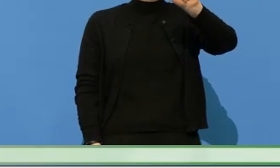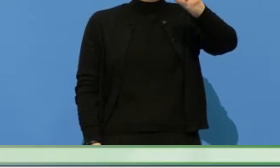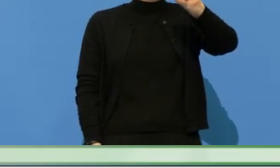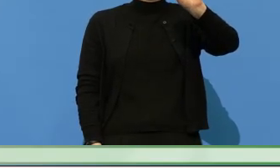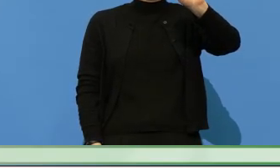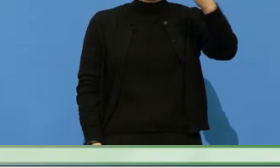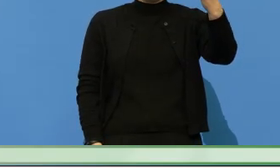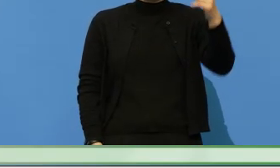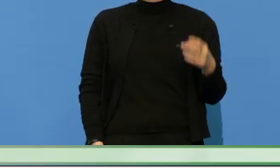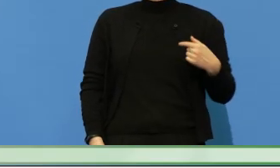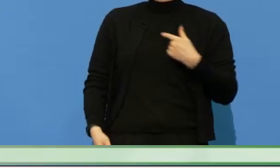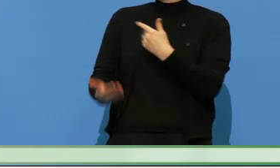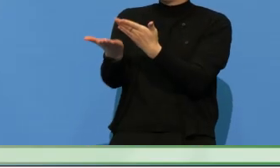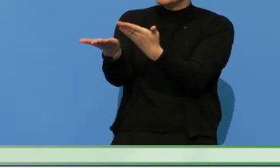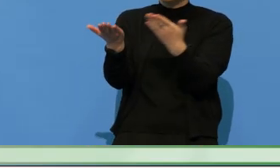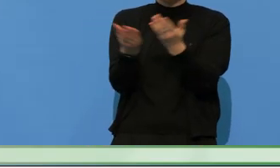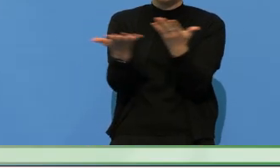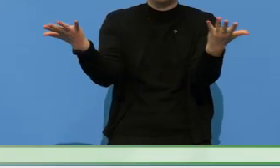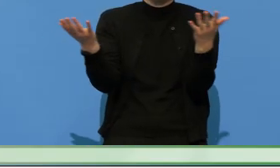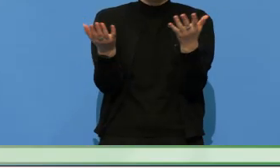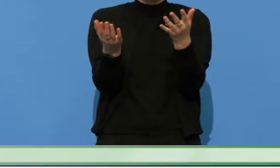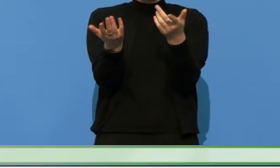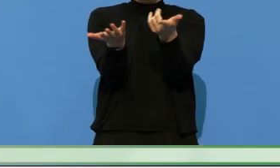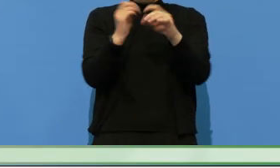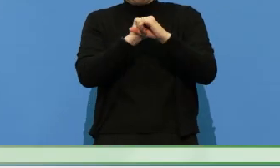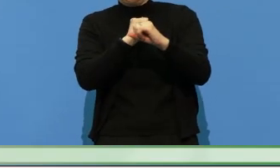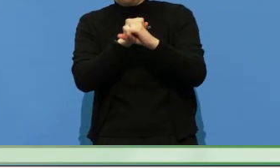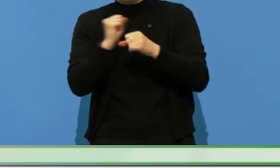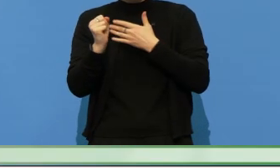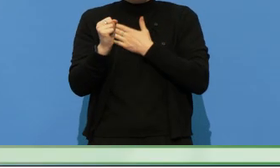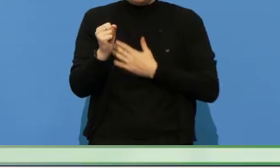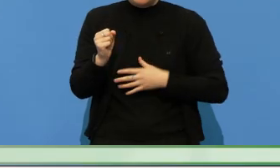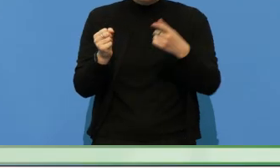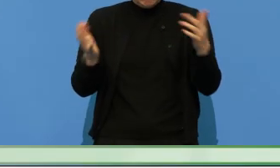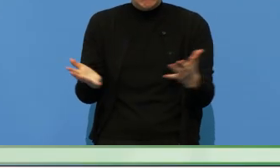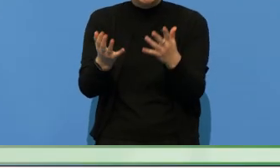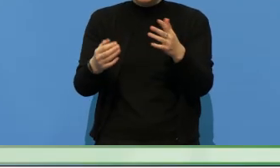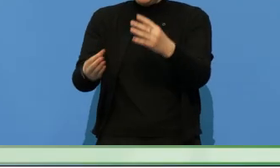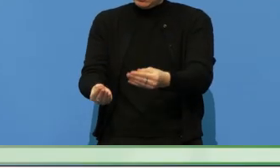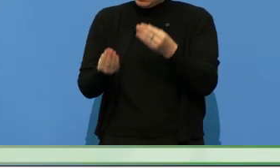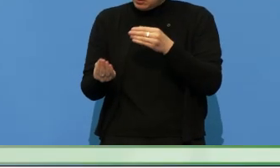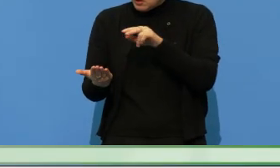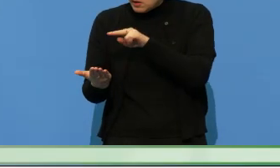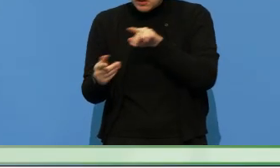and encourage you to use it wisely on your daily basis with every refurbishment, reconstruction